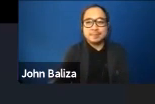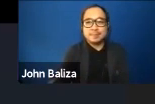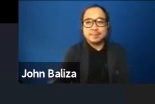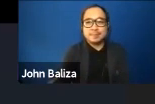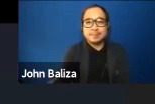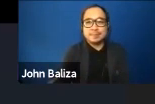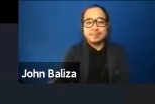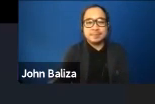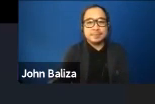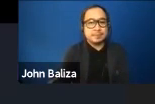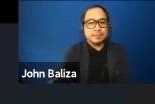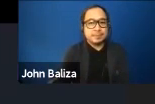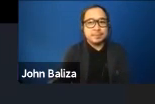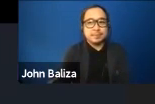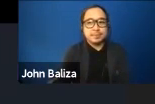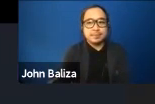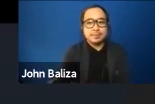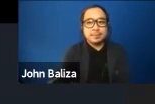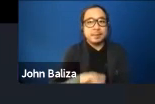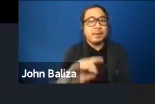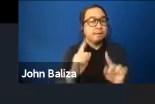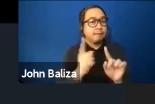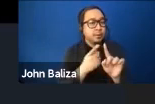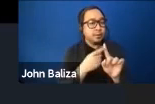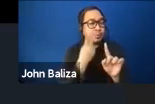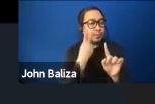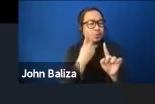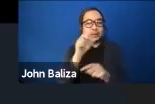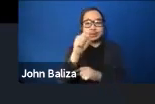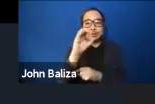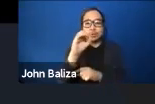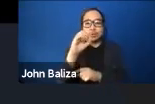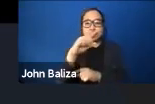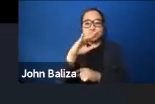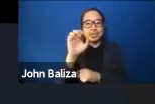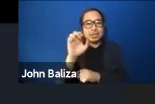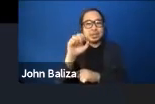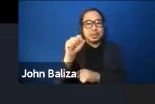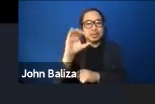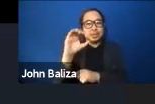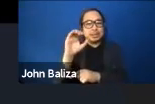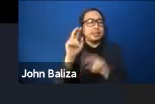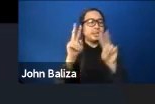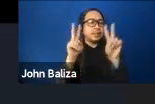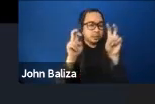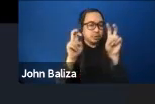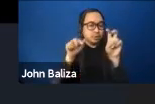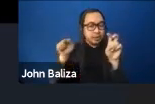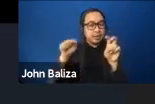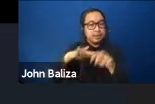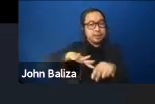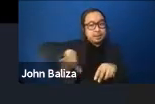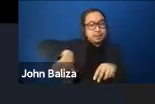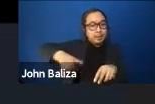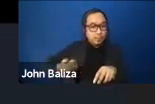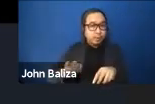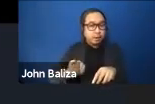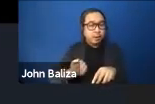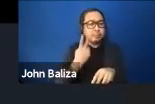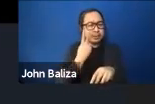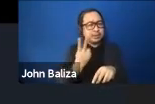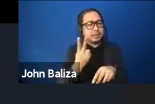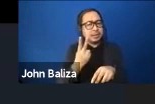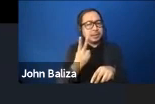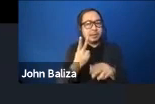First of all, if you look at SOGIE-SC or LGBT issue in Cambodia, we have seen that we are a very